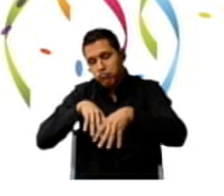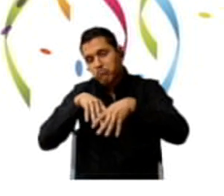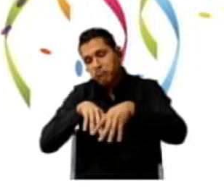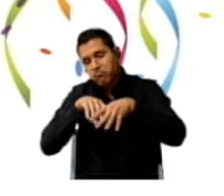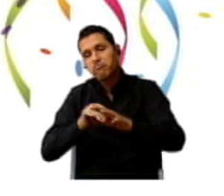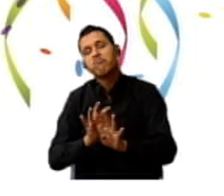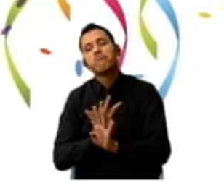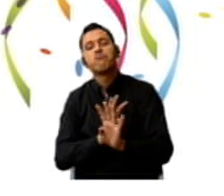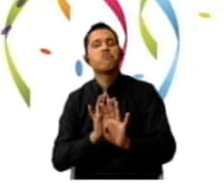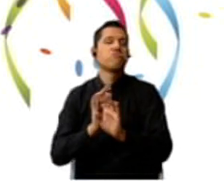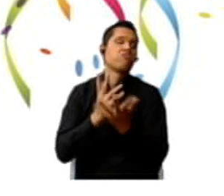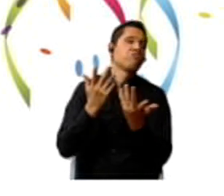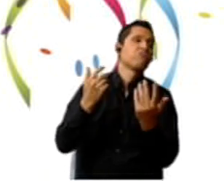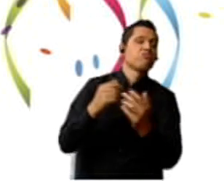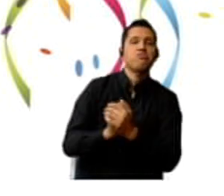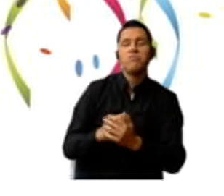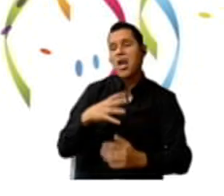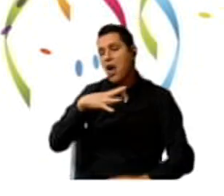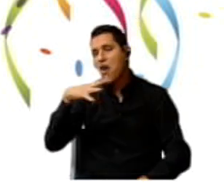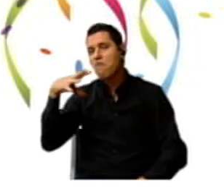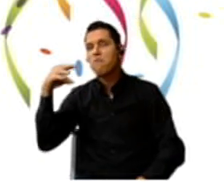families eat outside.